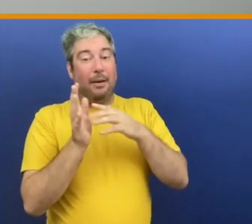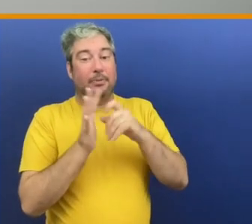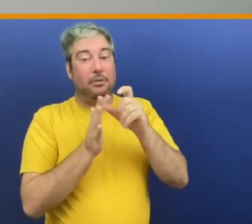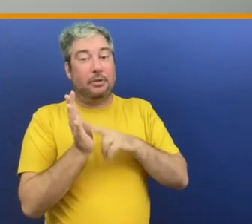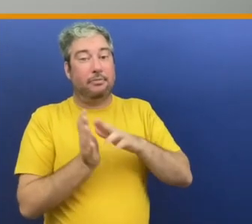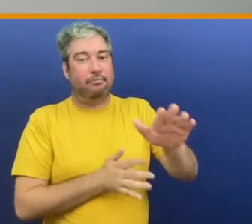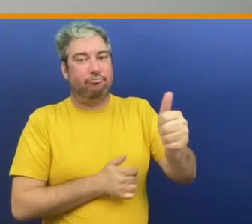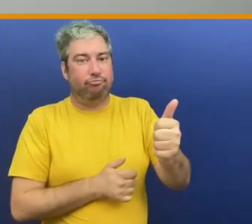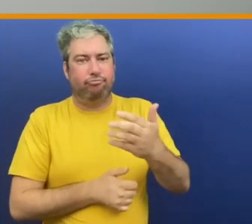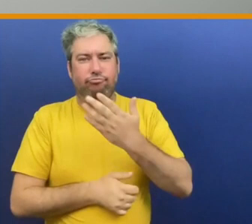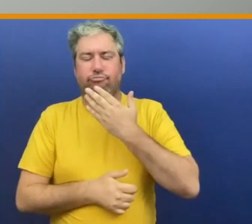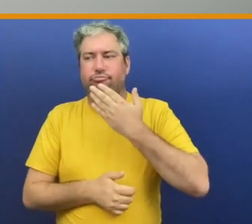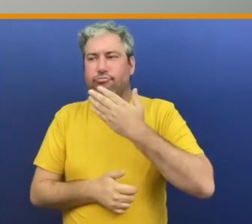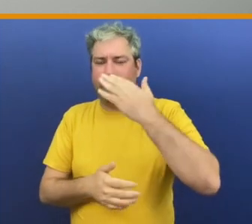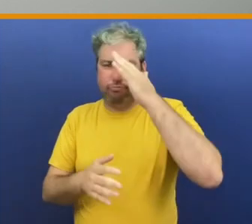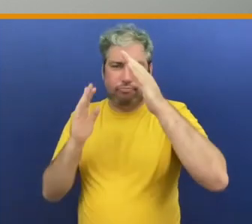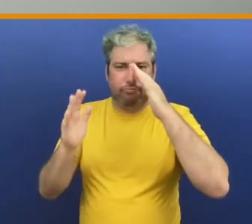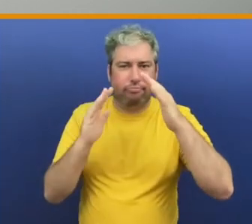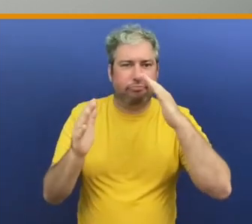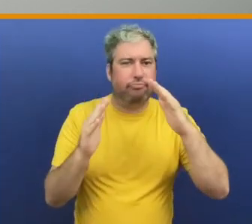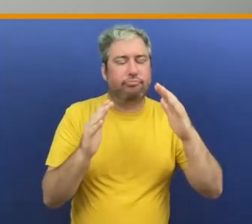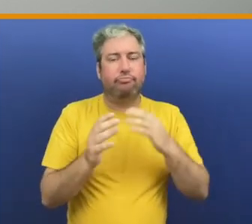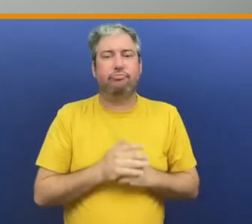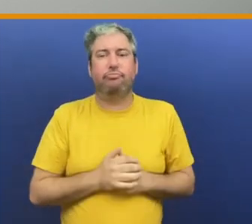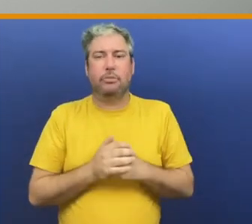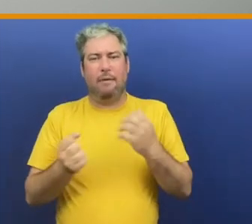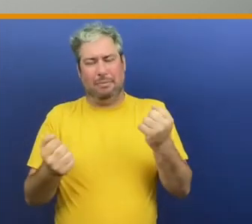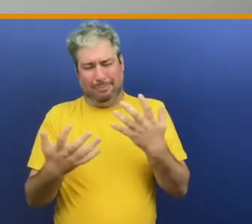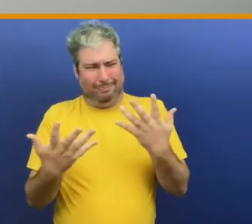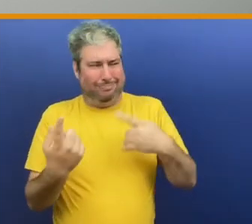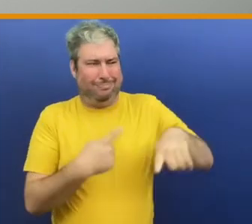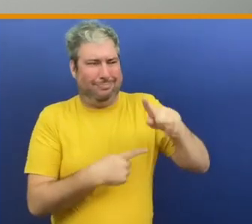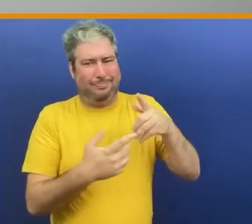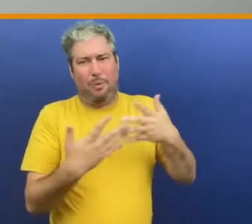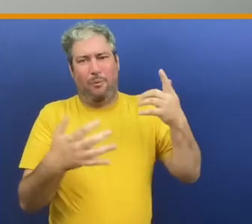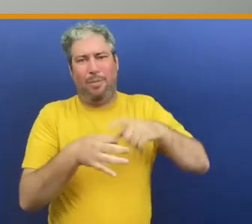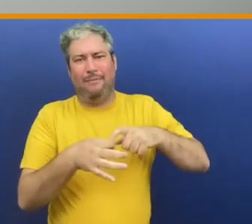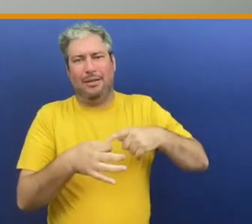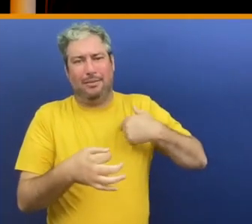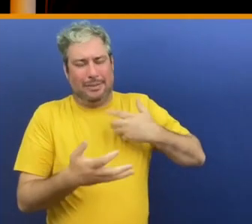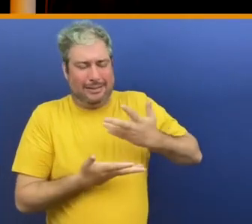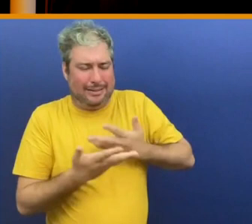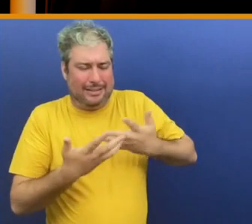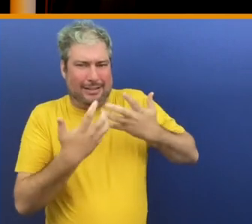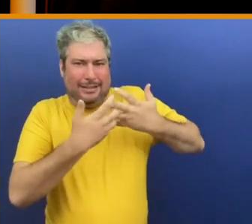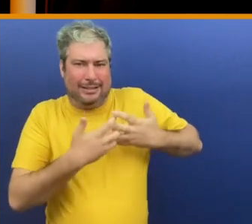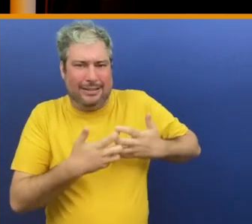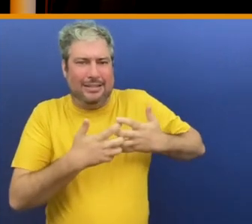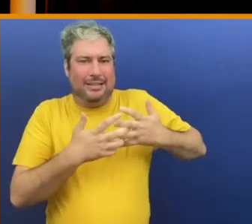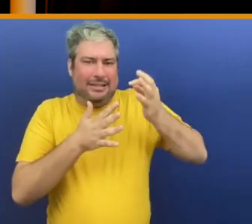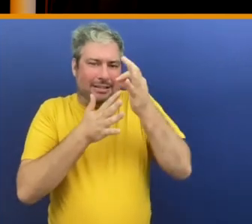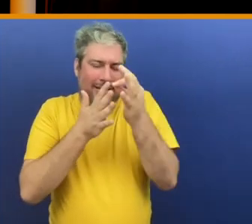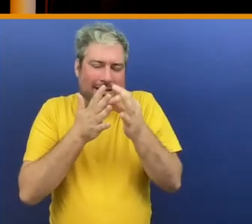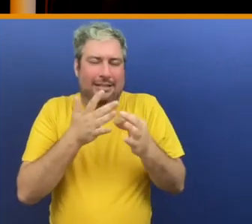here more qualified than me to discuss the technical nuances of international trade policy. You've heard from some of them already.